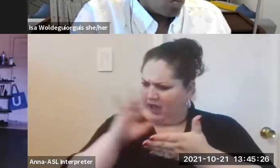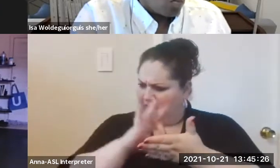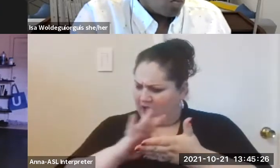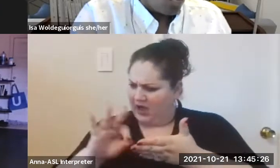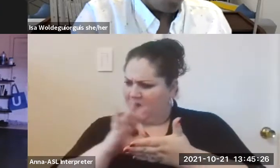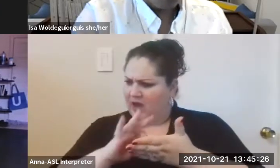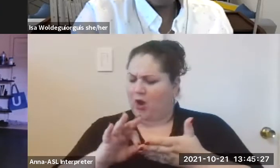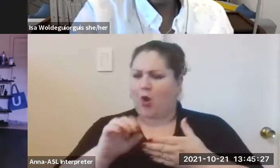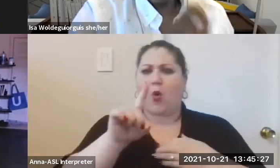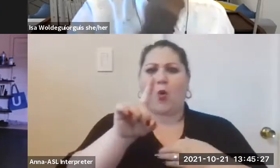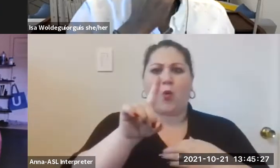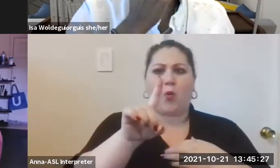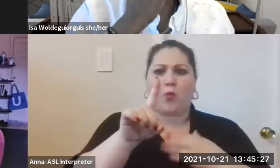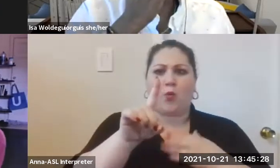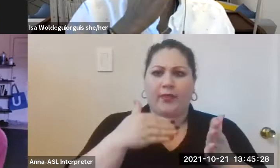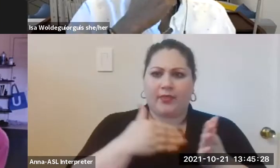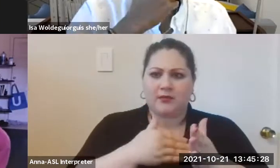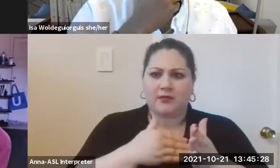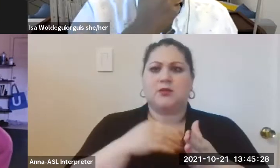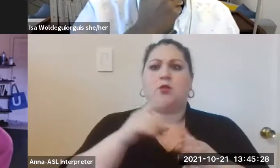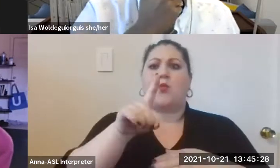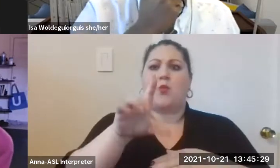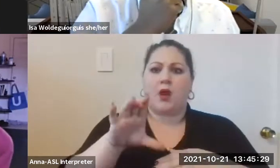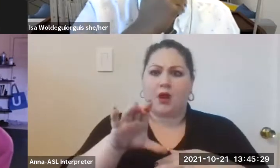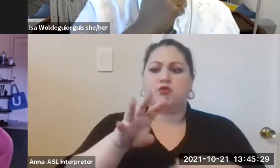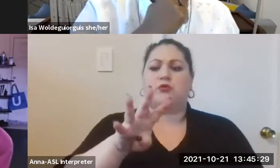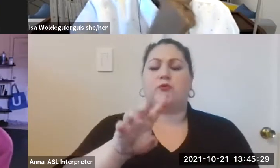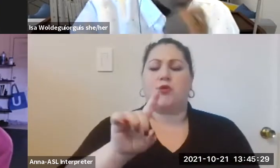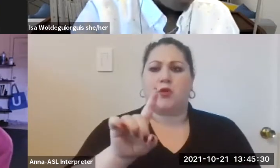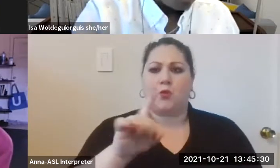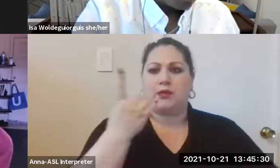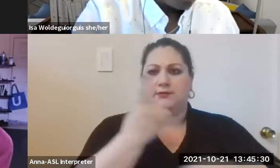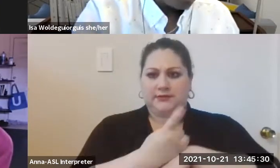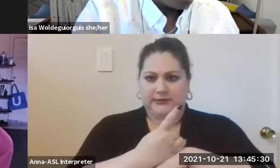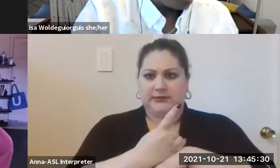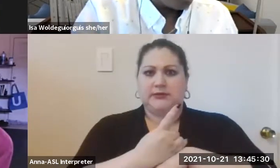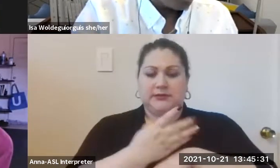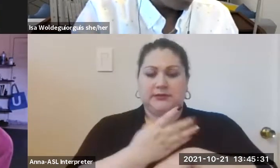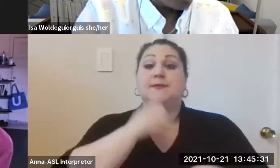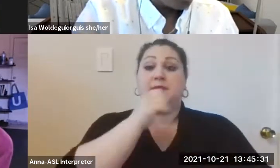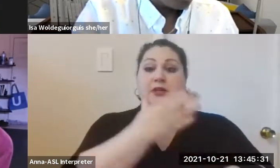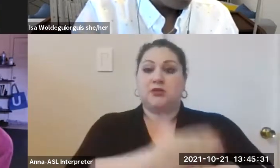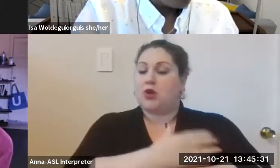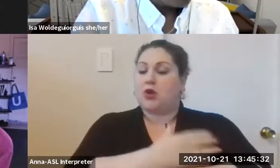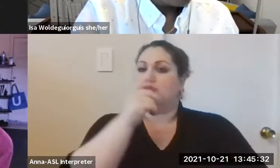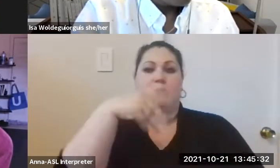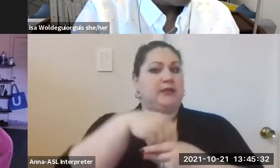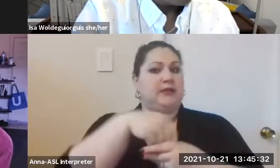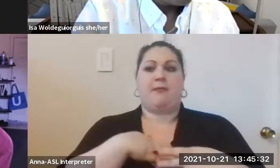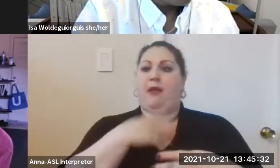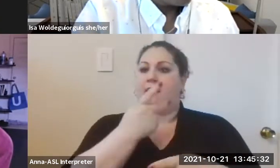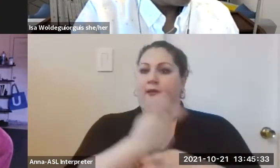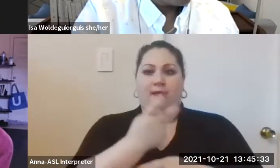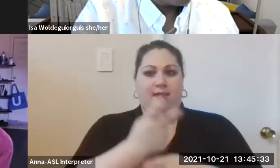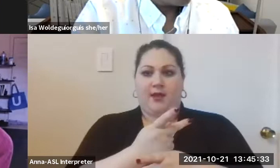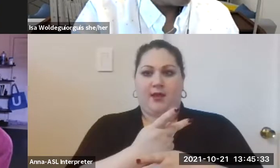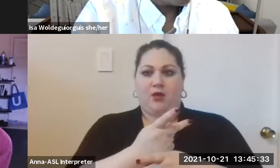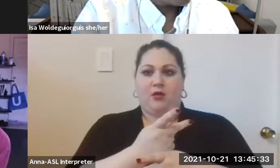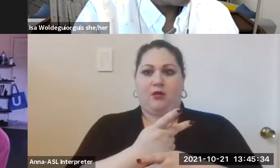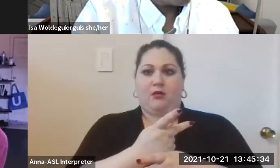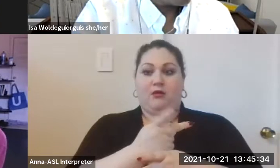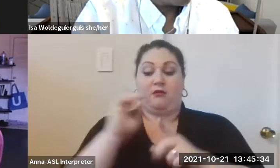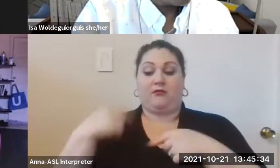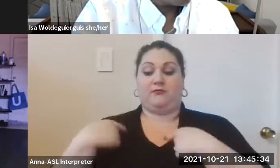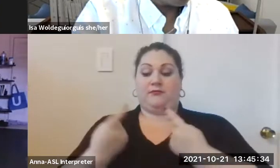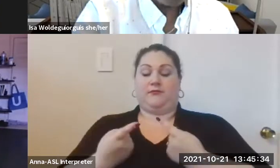1,441 days that my daughter has been out of my care since the start of my CPS case all the way till